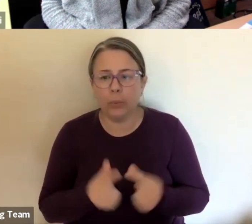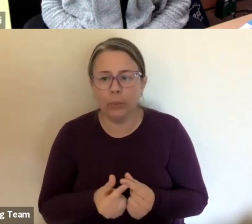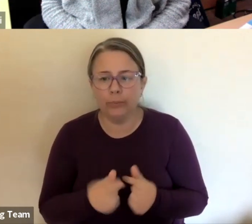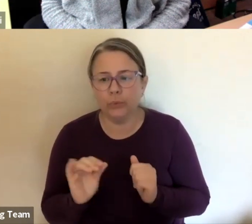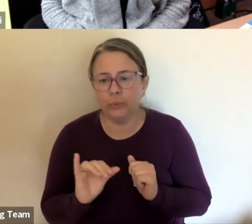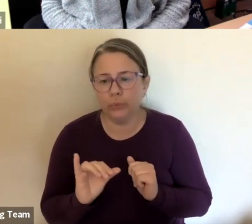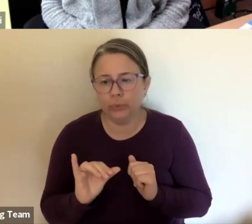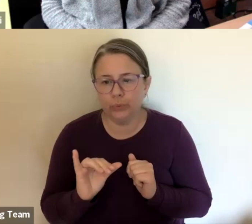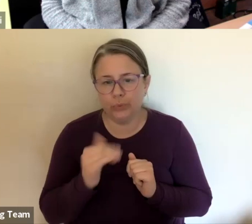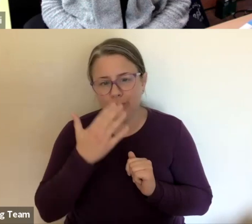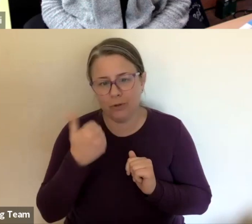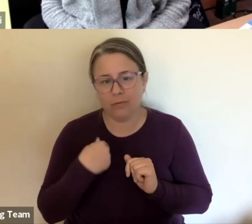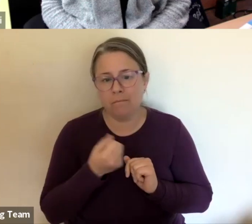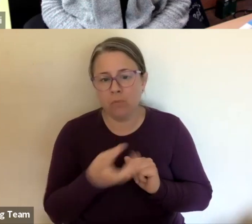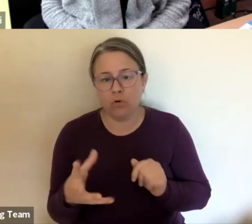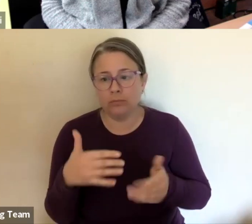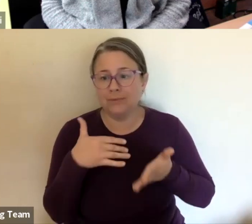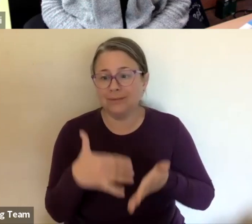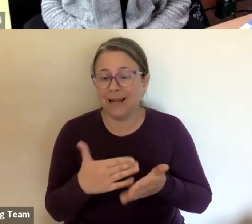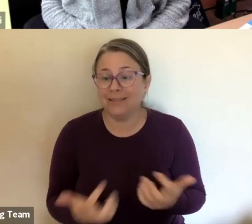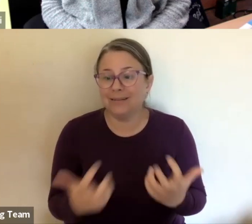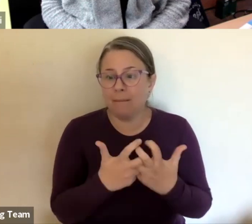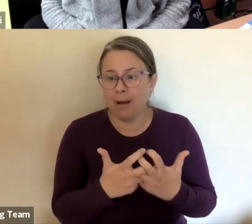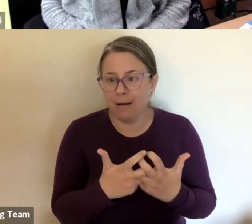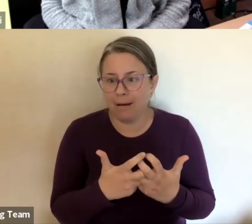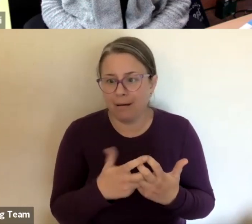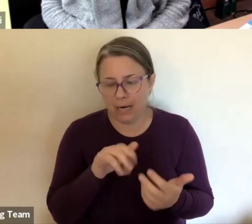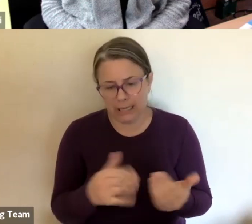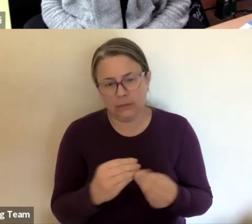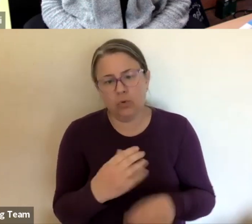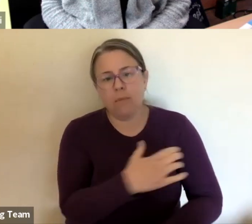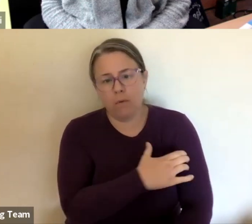together. That takes time, but it is one of the things that's really